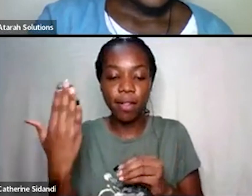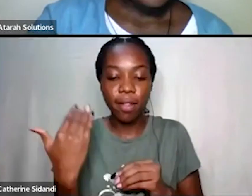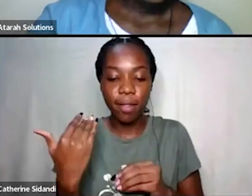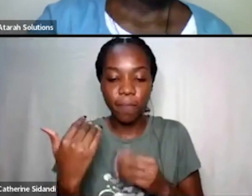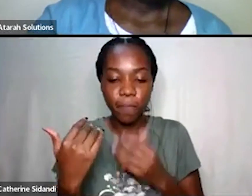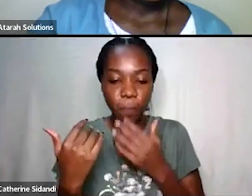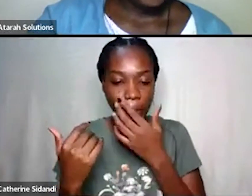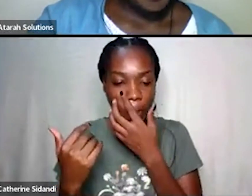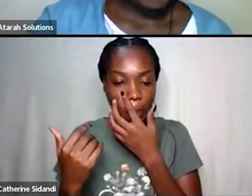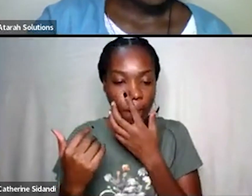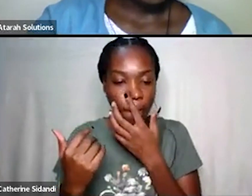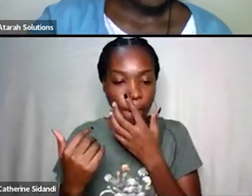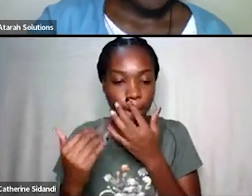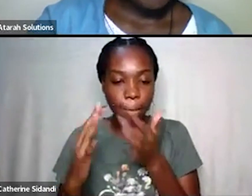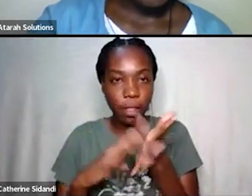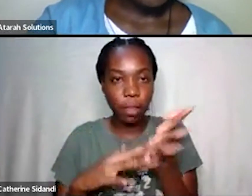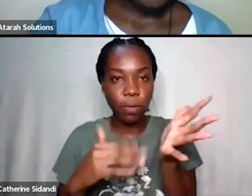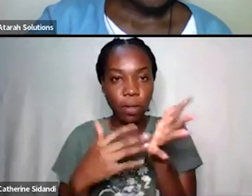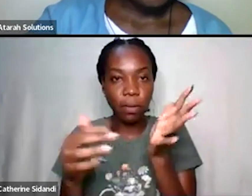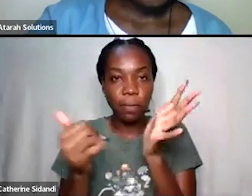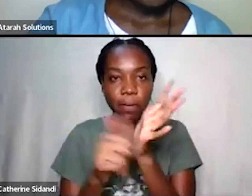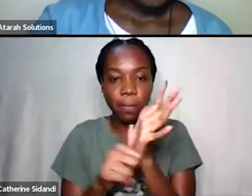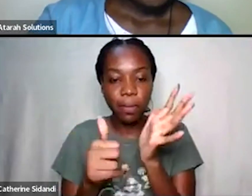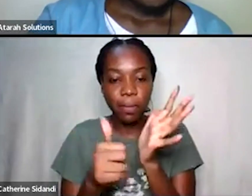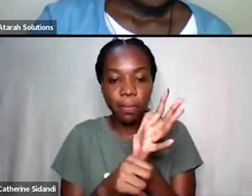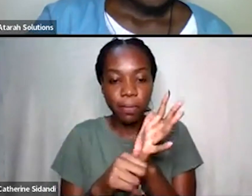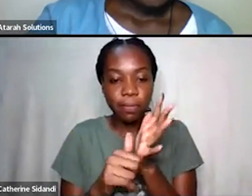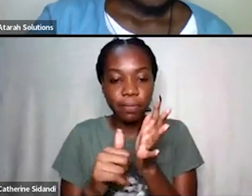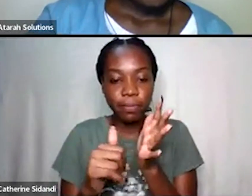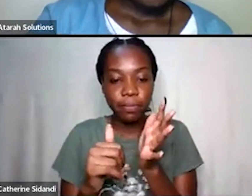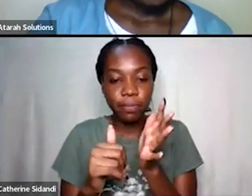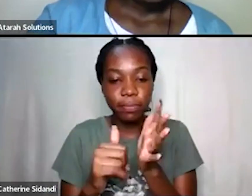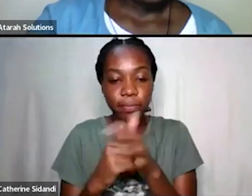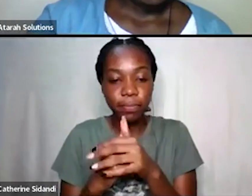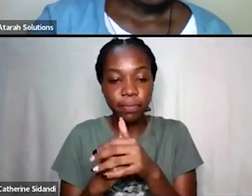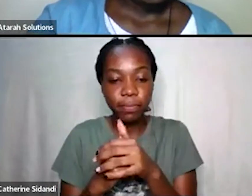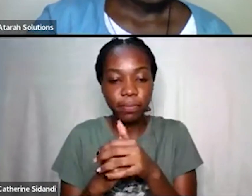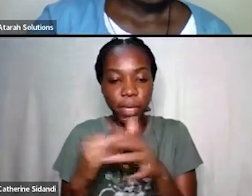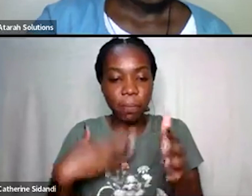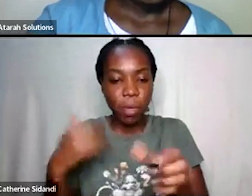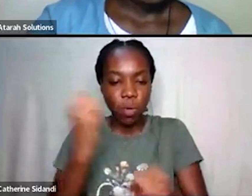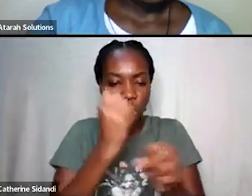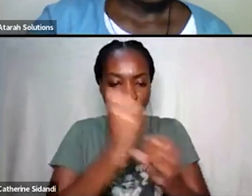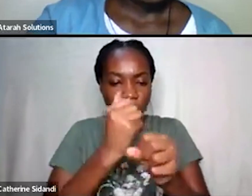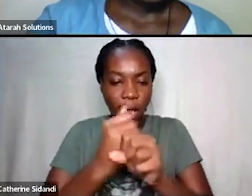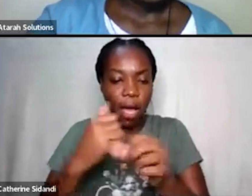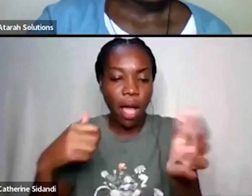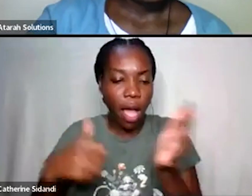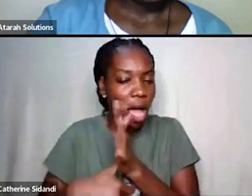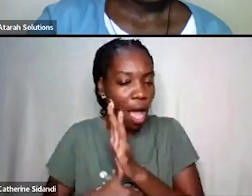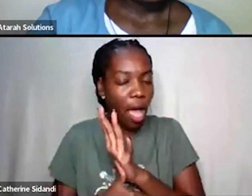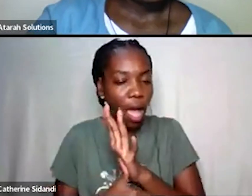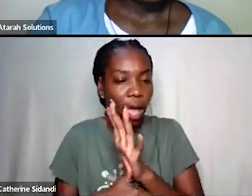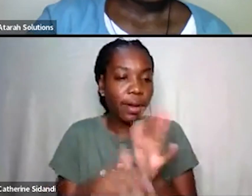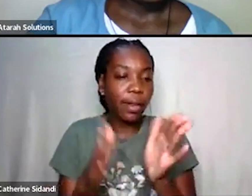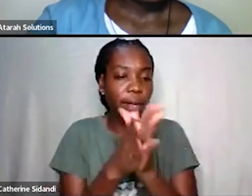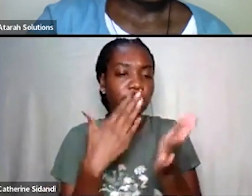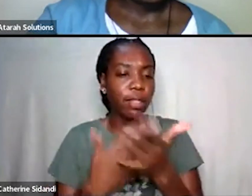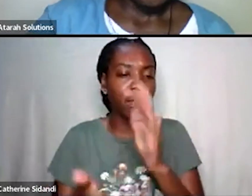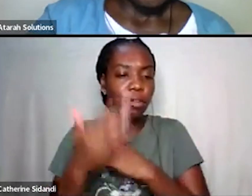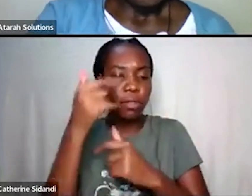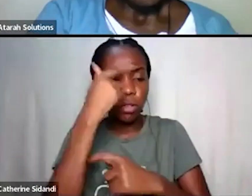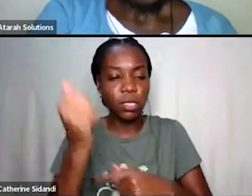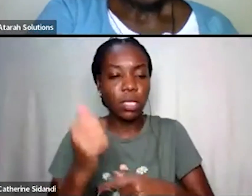For the last 10 years, I've really been working so hard. But I'm something because of the support I have given to